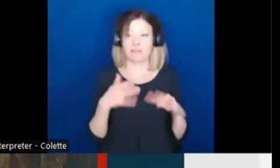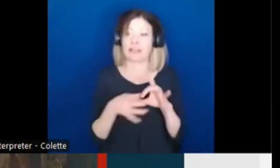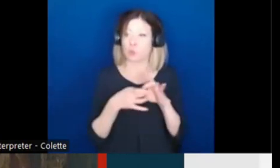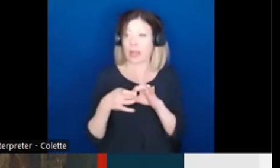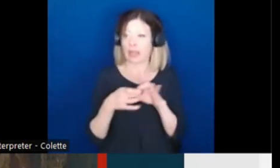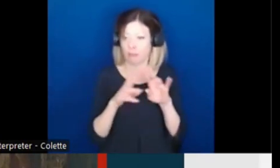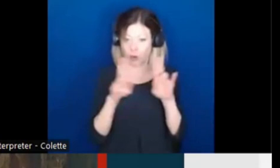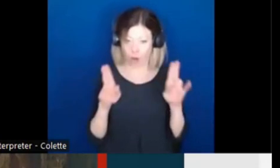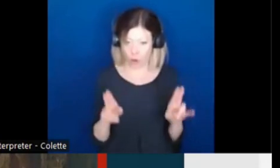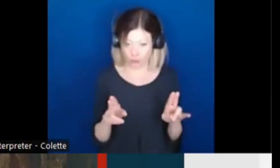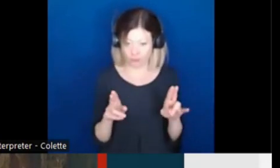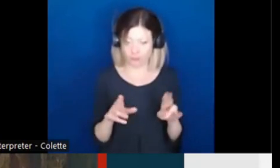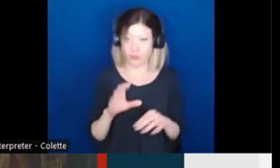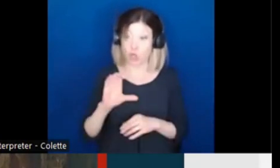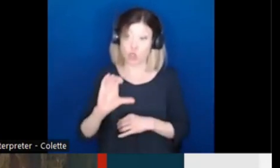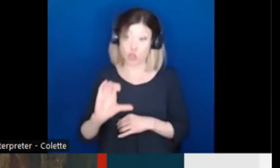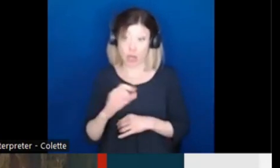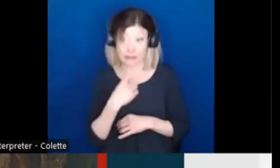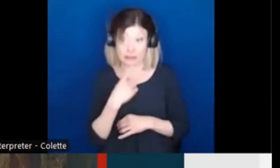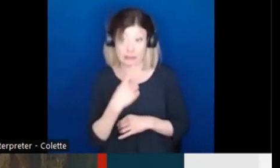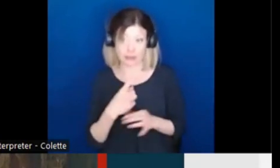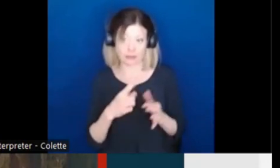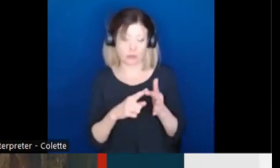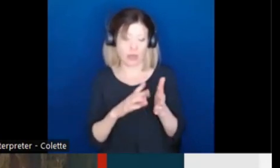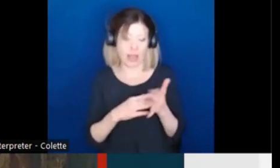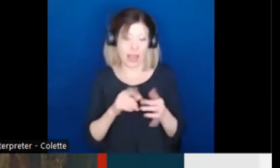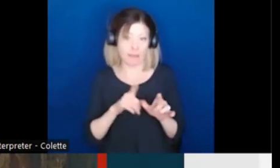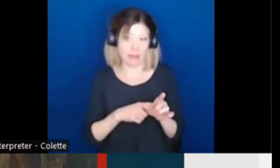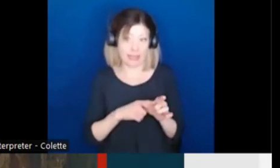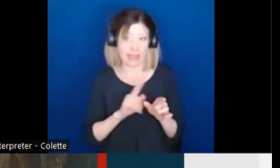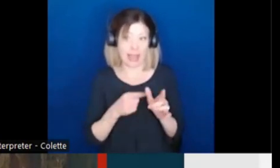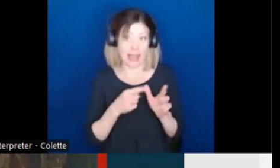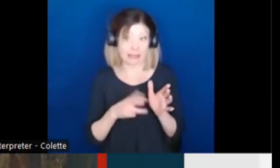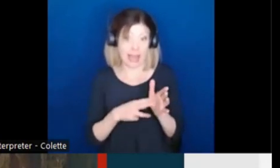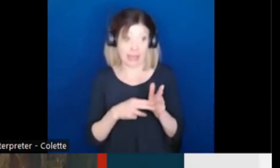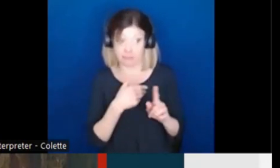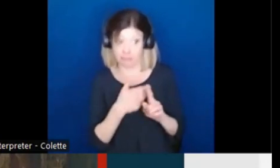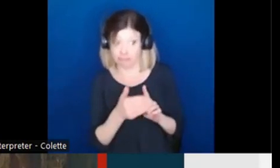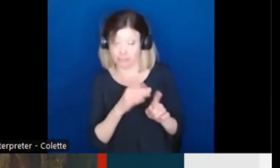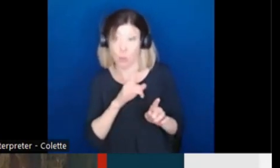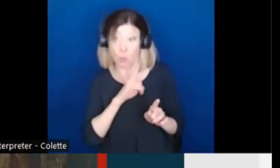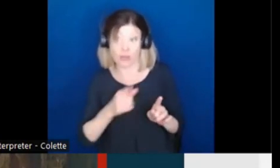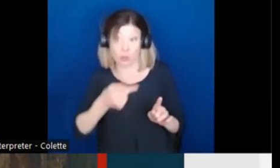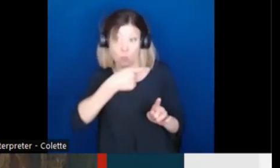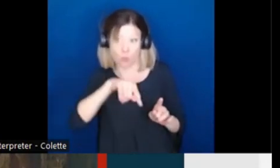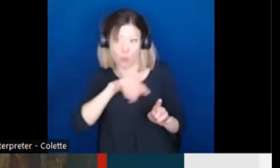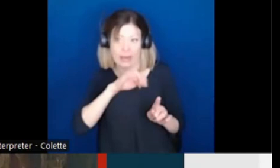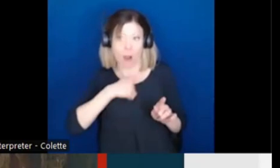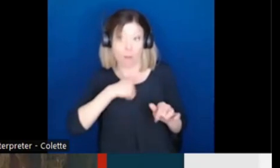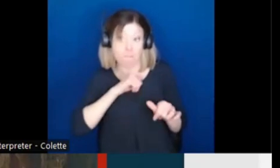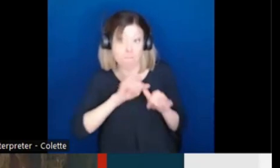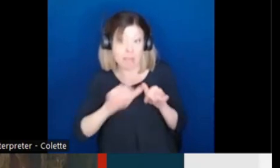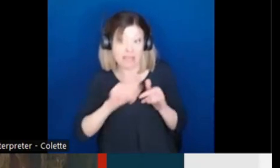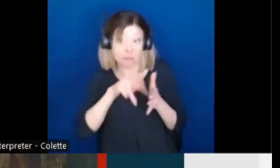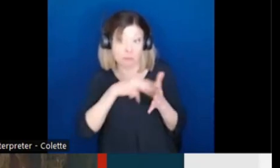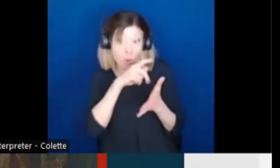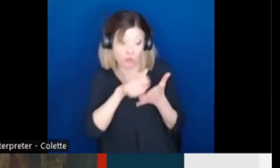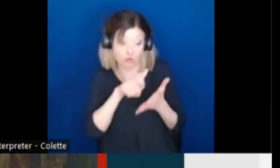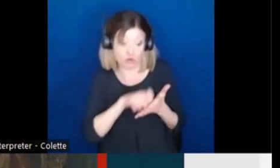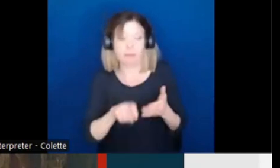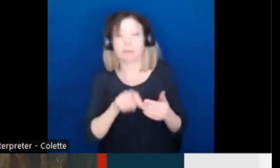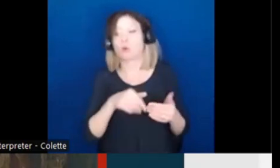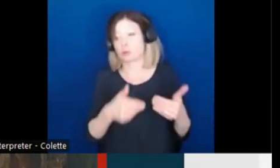Anne that why don't we get our best poetry together? Because it was very much about poetry that they were writing at this